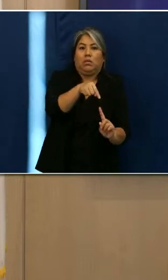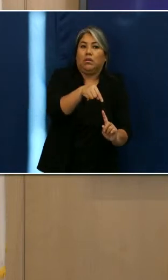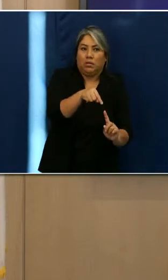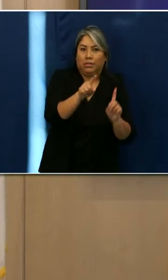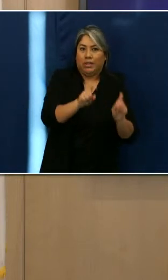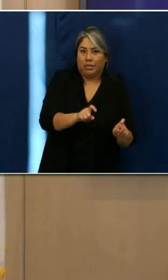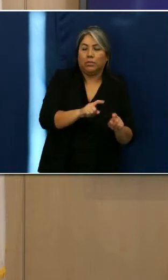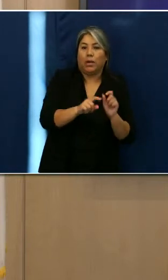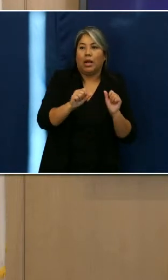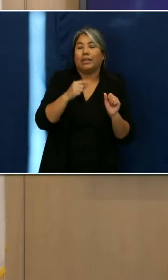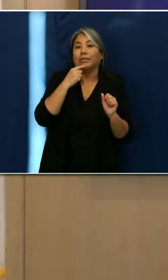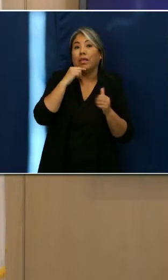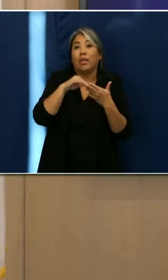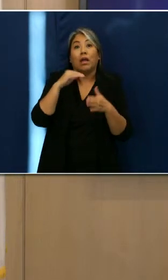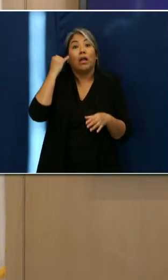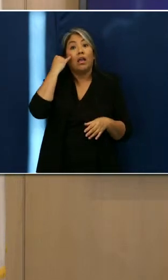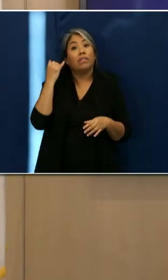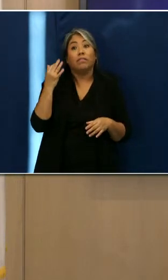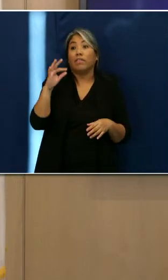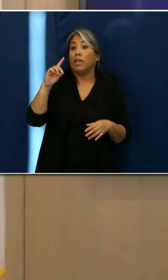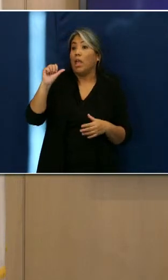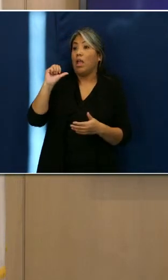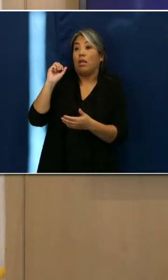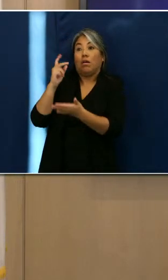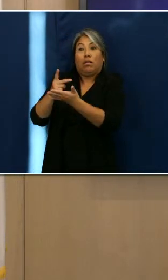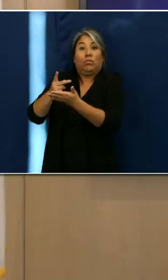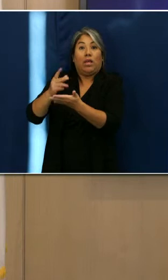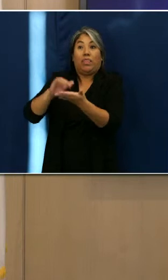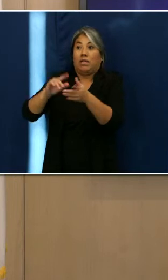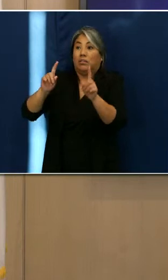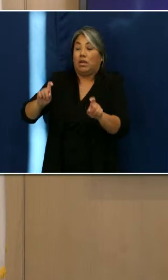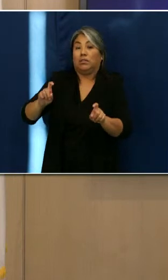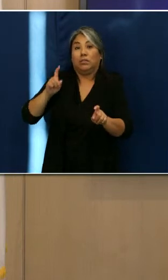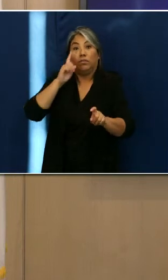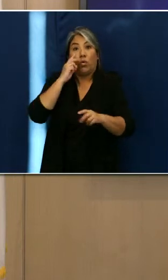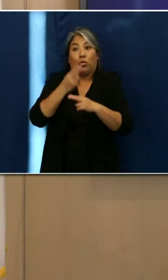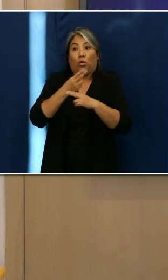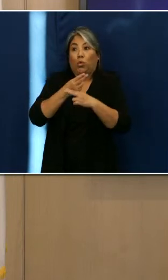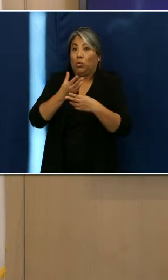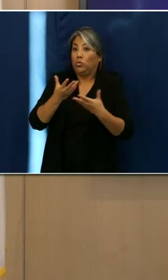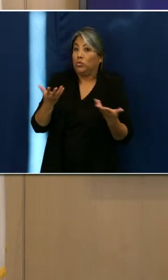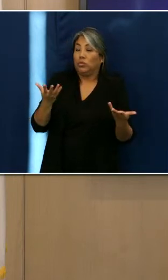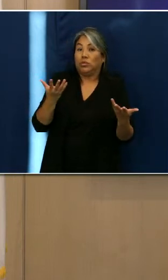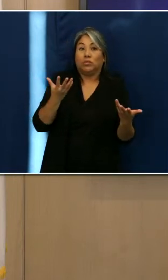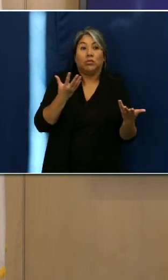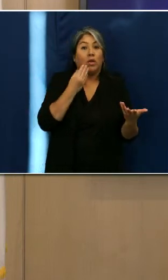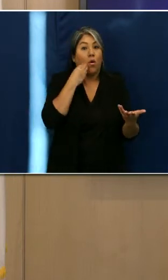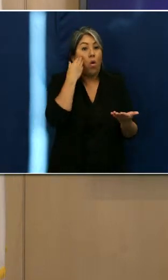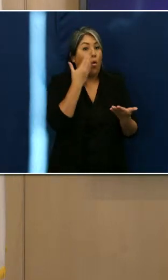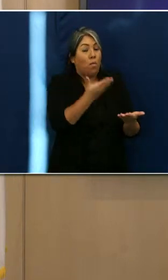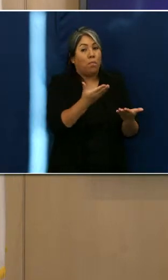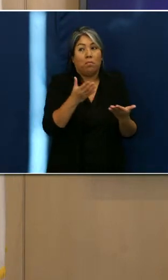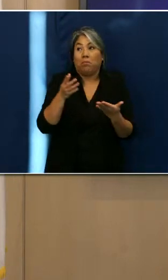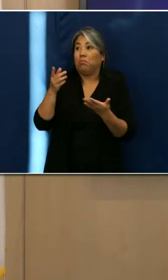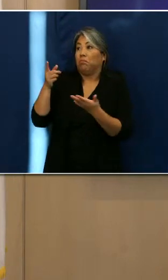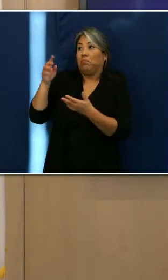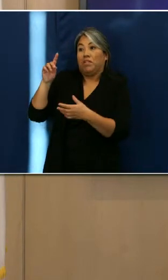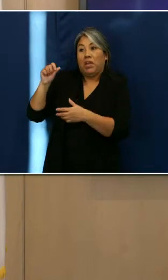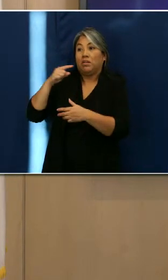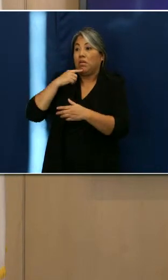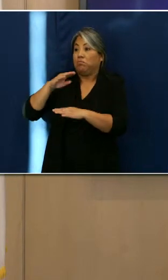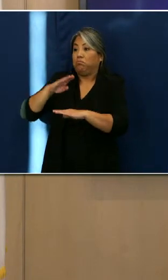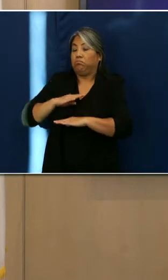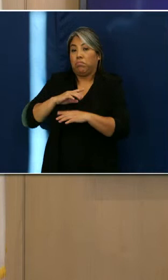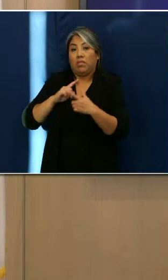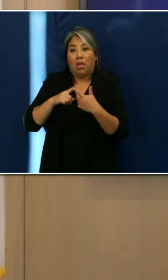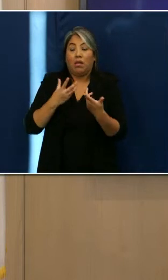specific test, but I can say that if the FDA has authorized that test for use in this way, that it has certainly met their standards and is now